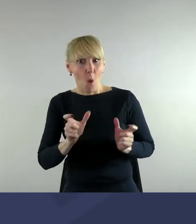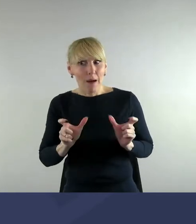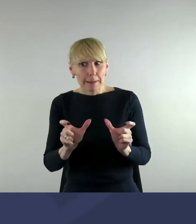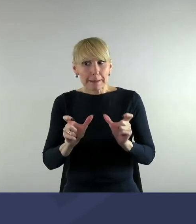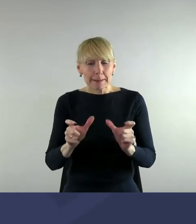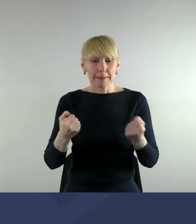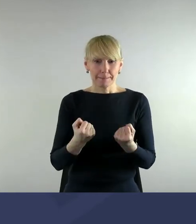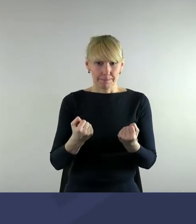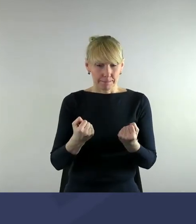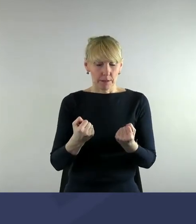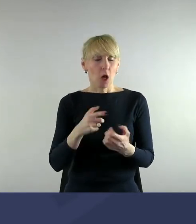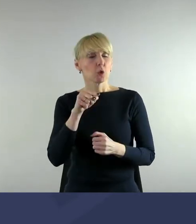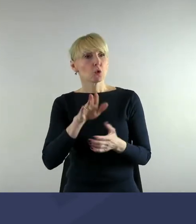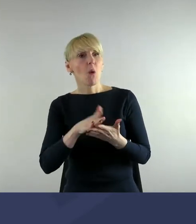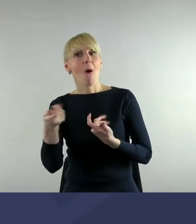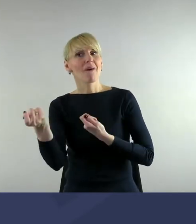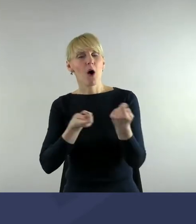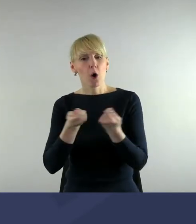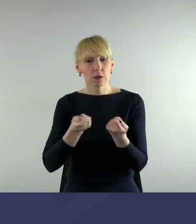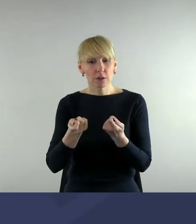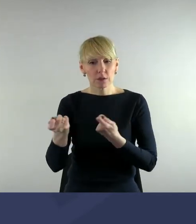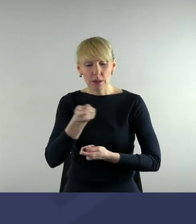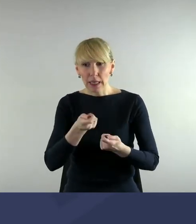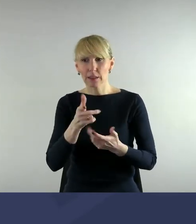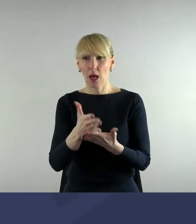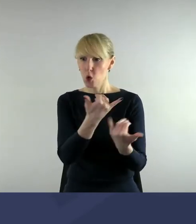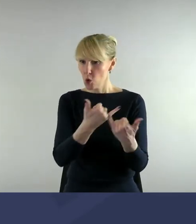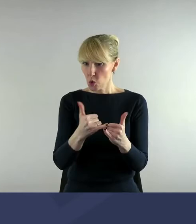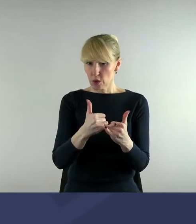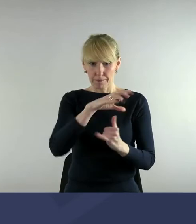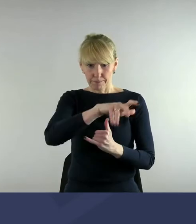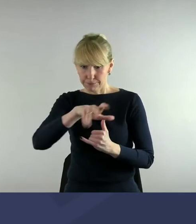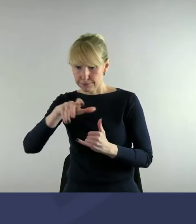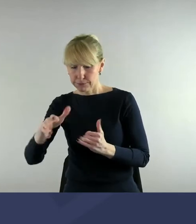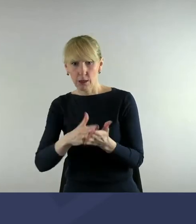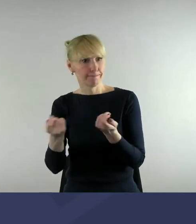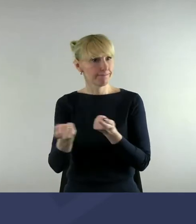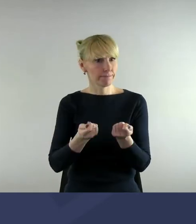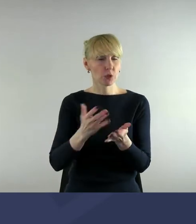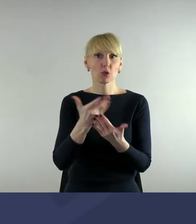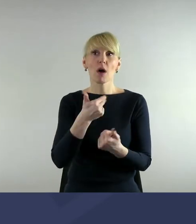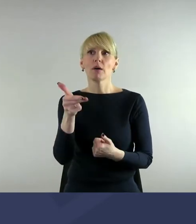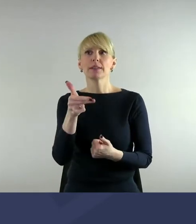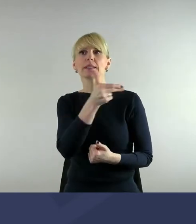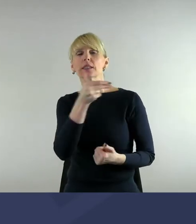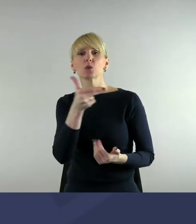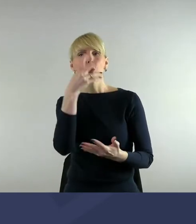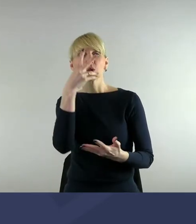was insufficient, and the unofficial title of the report was "The Resources That Did Not Find Each